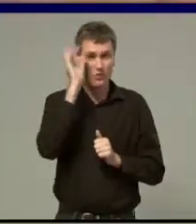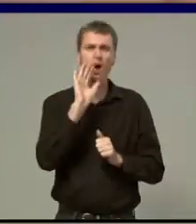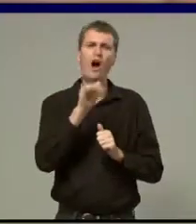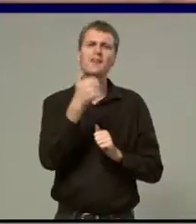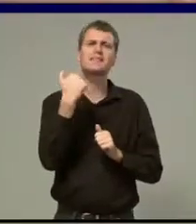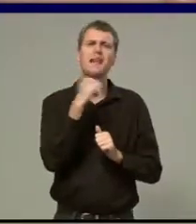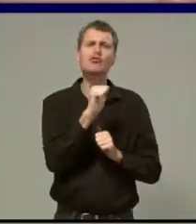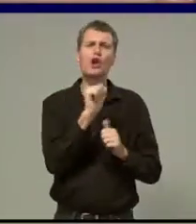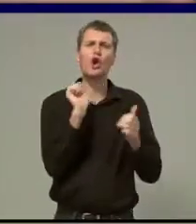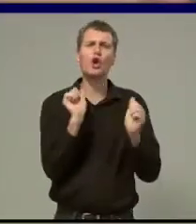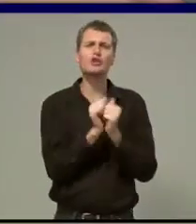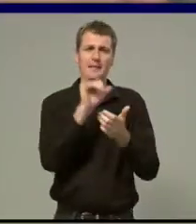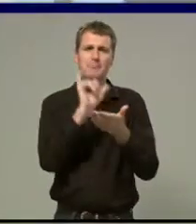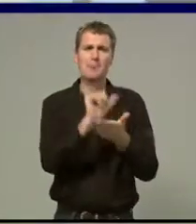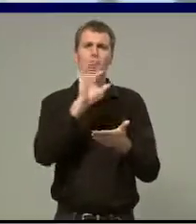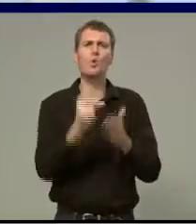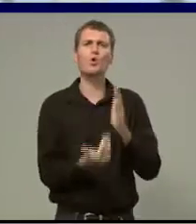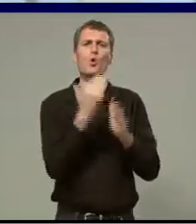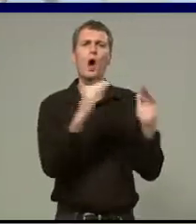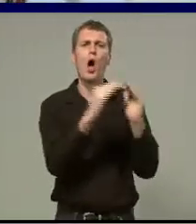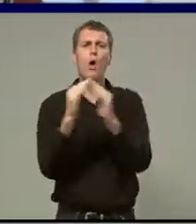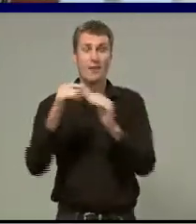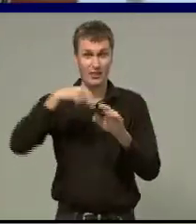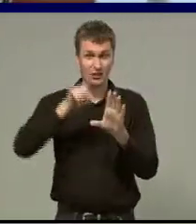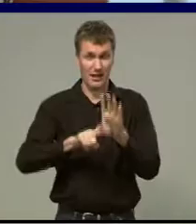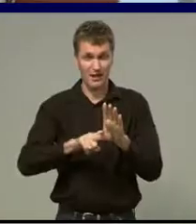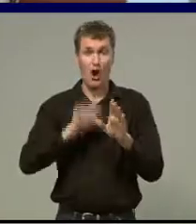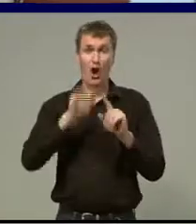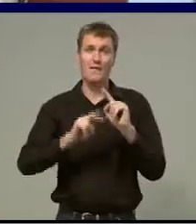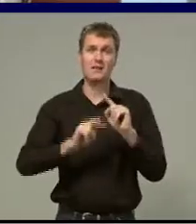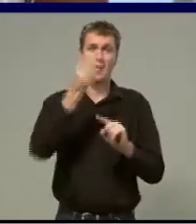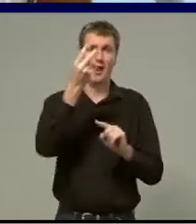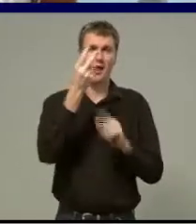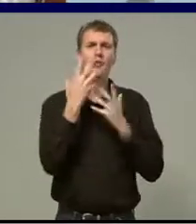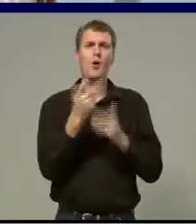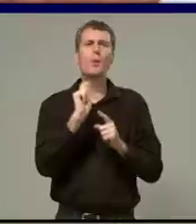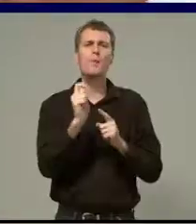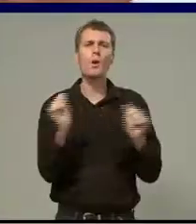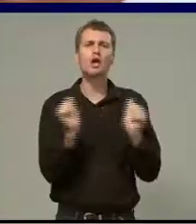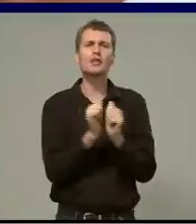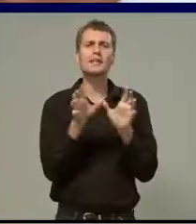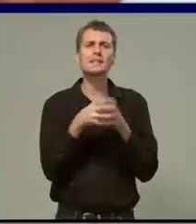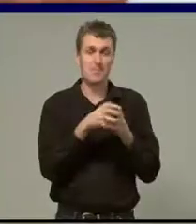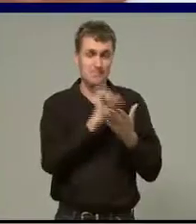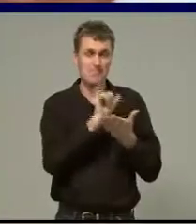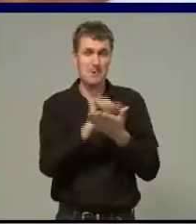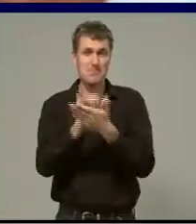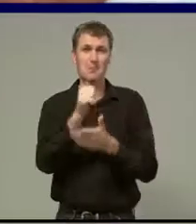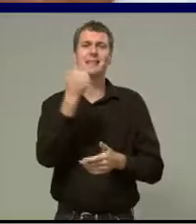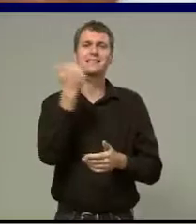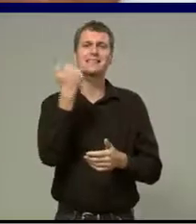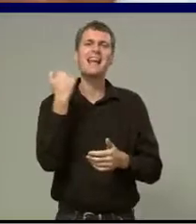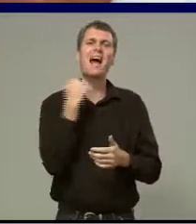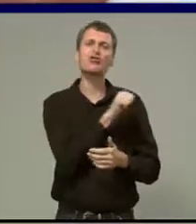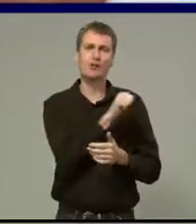consents for new homes. But this year that has more than doubled, with the building consent team at the council issuing 1,600 consents in